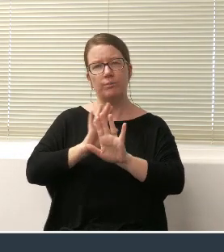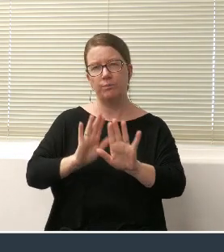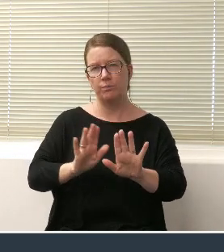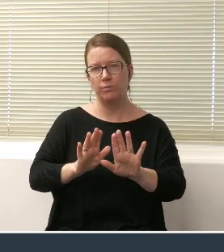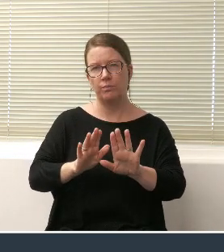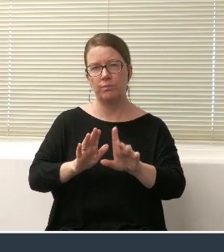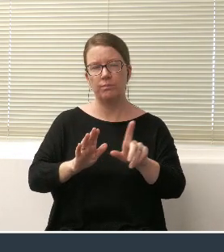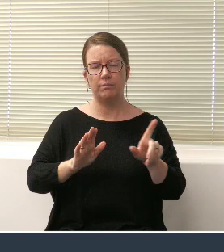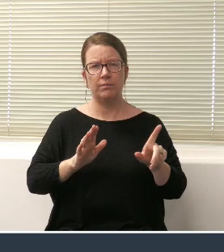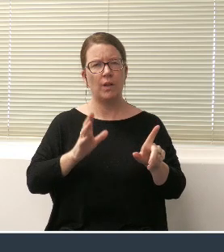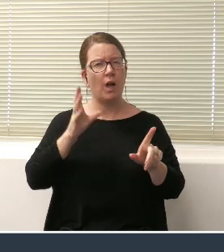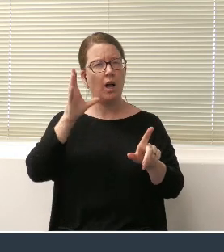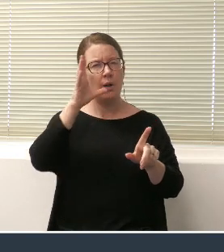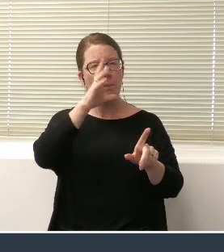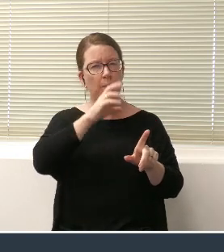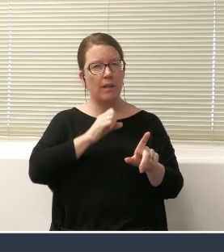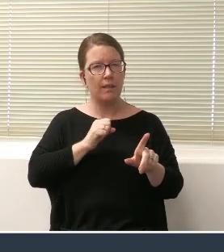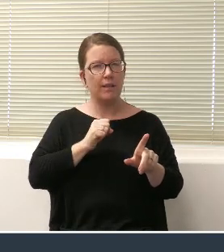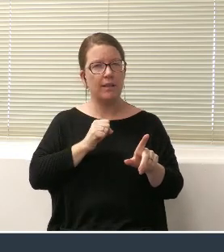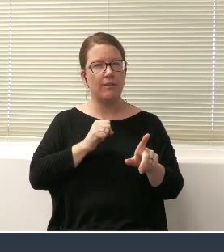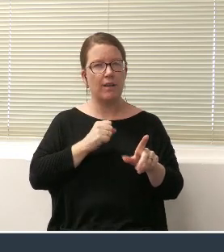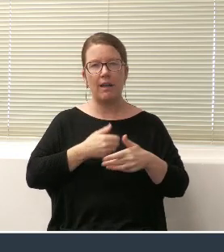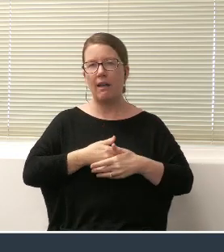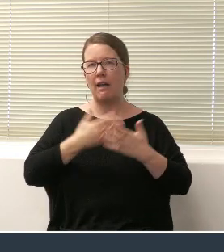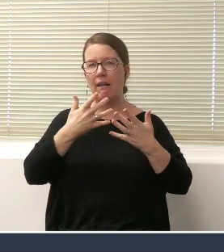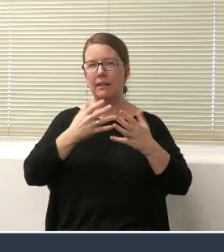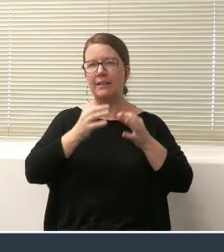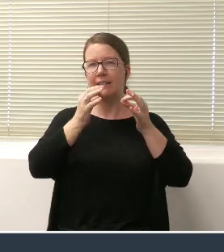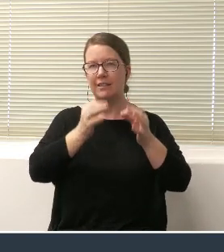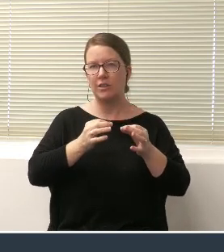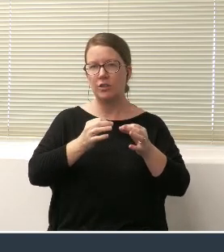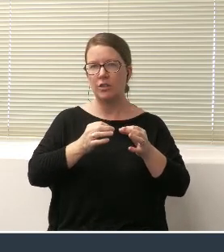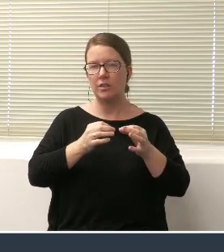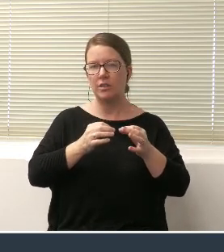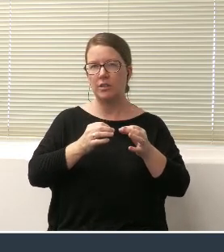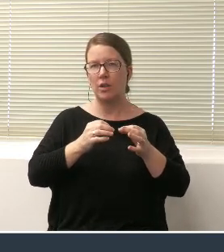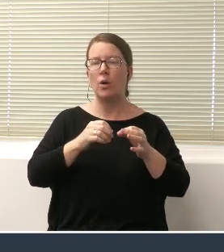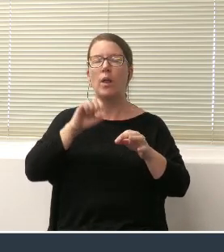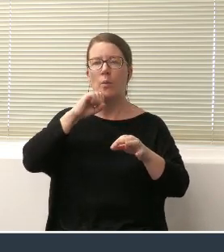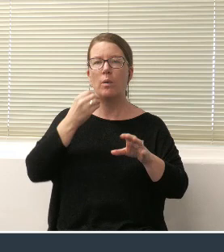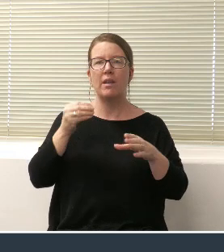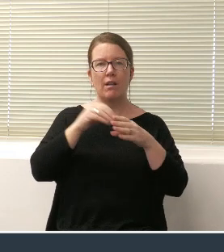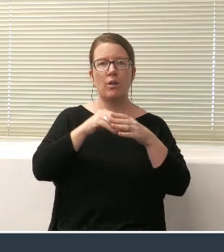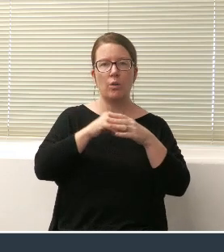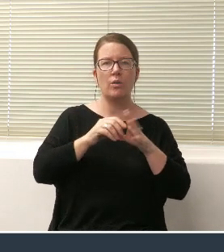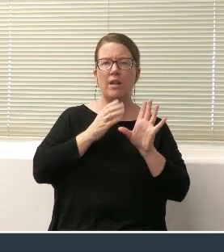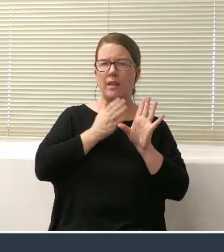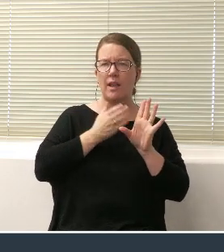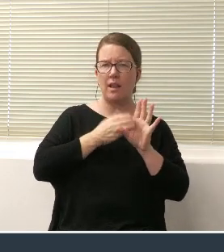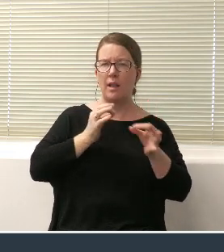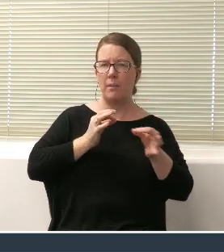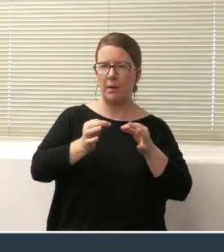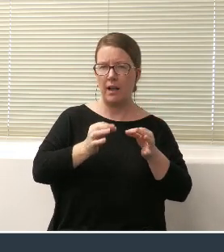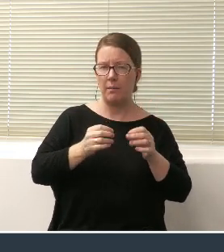I don't believe that would be part of any decisions would probably occur as part of the annual plan, but what I'm hearing is that there'll be regular updates